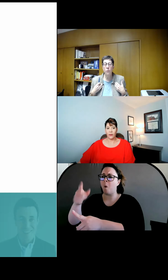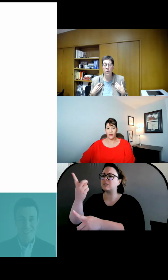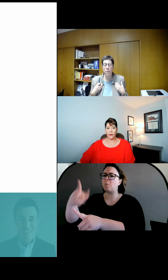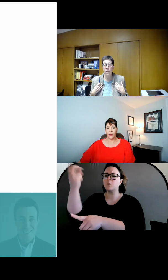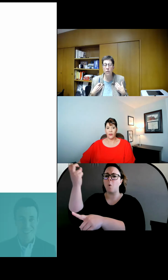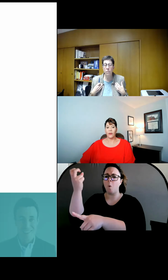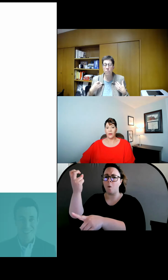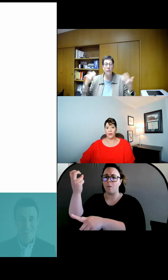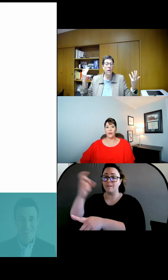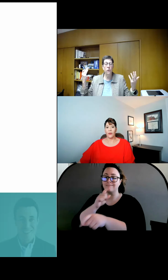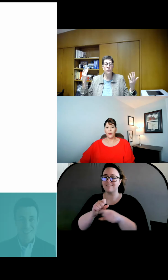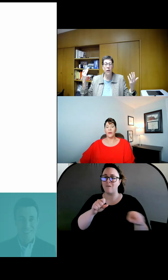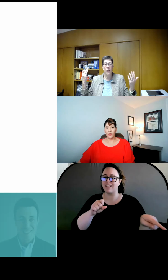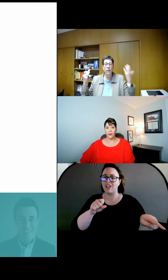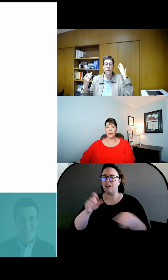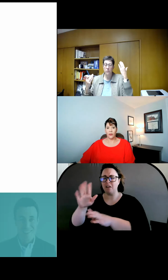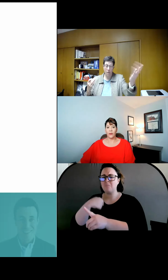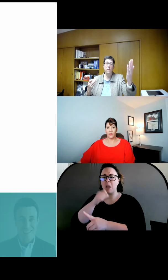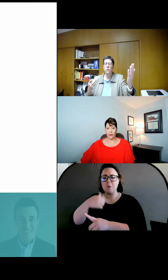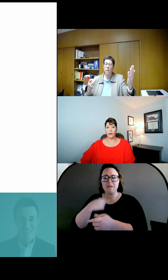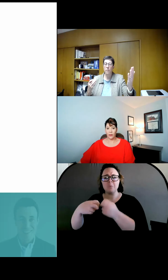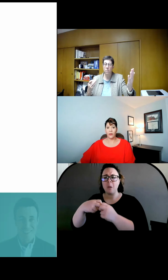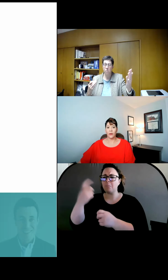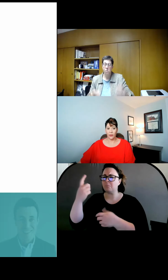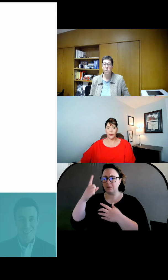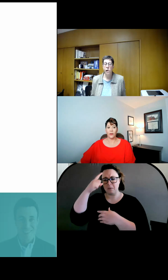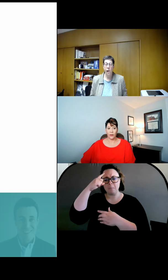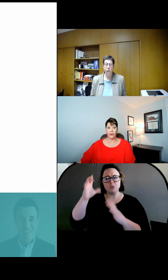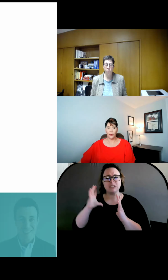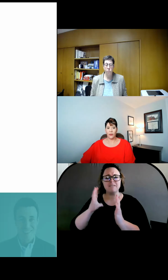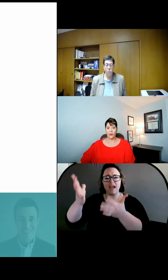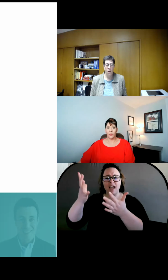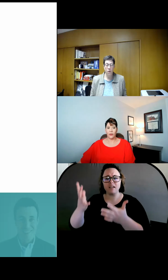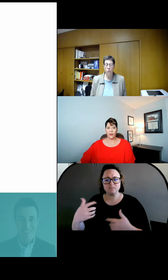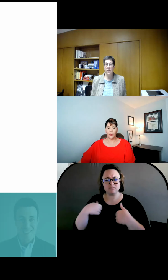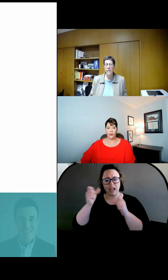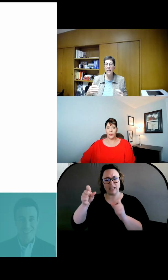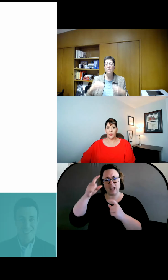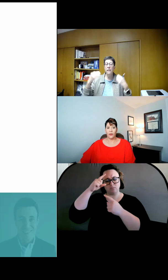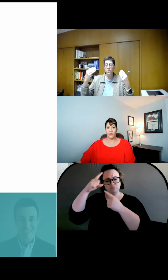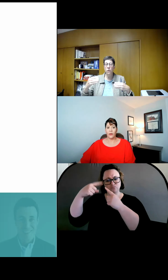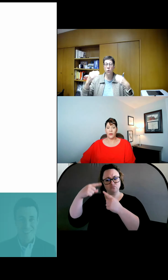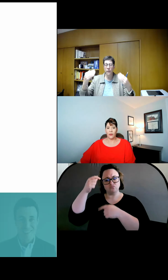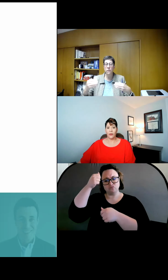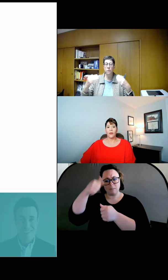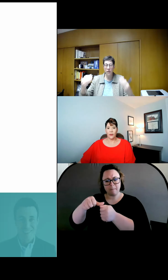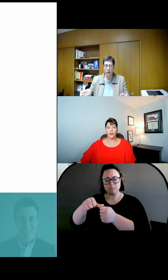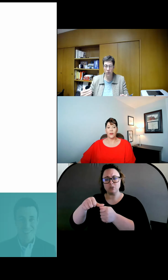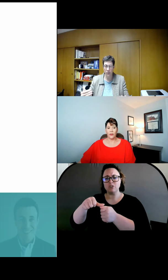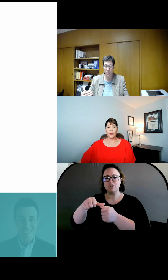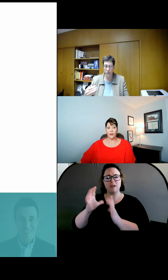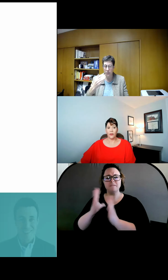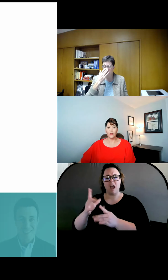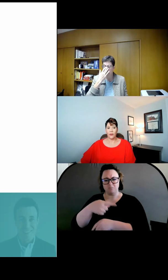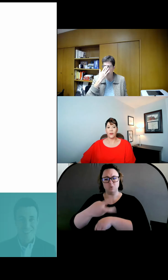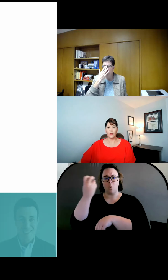don't have a problem, my memory's fine, somebody stole my pen. Or it can then start going into